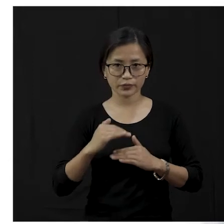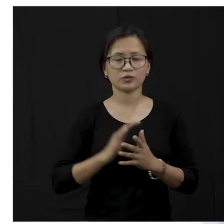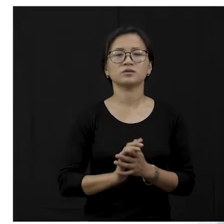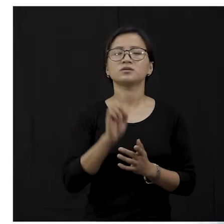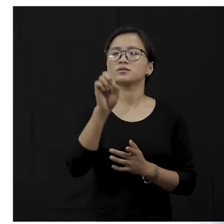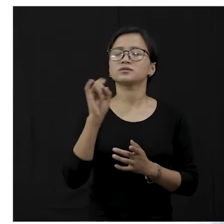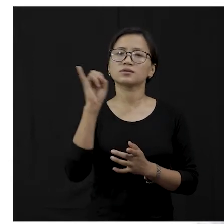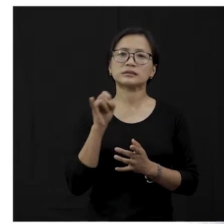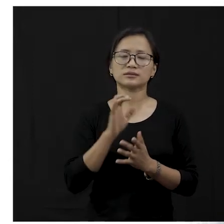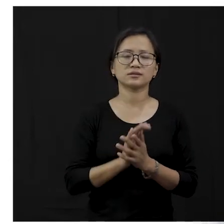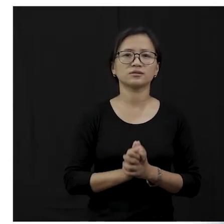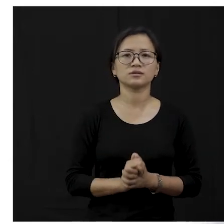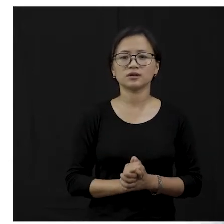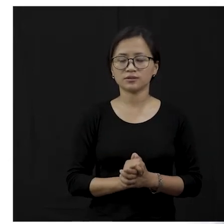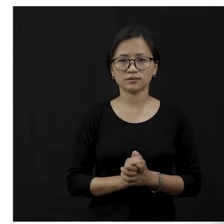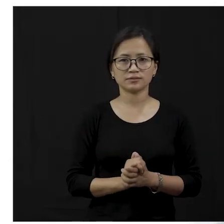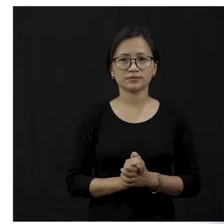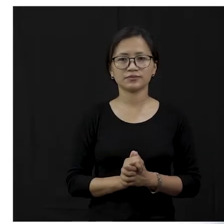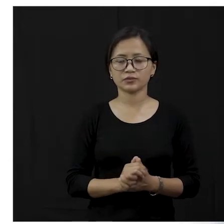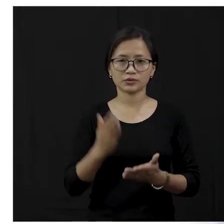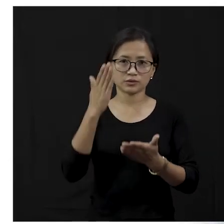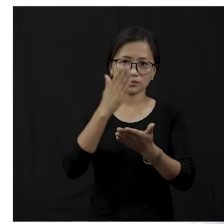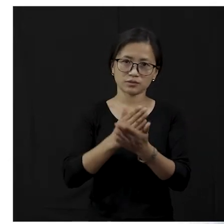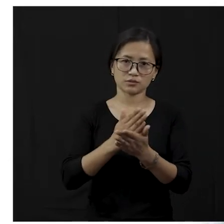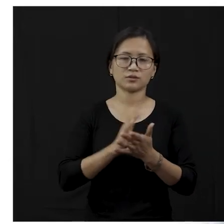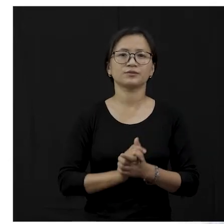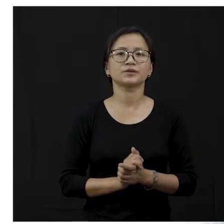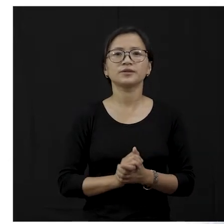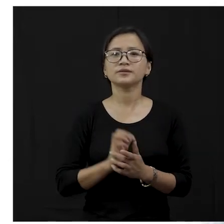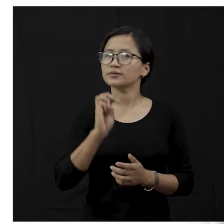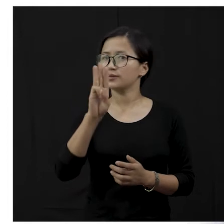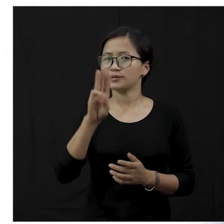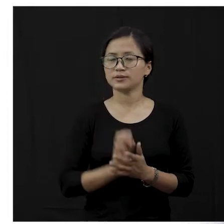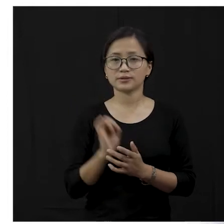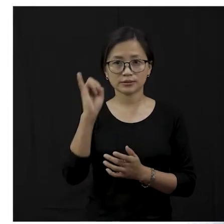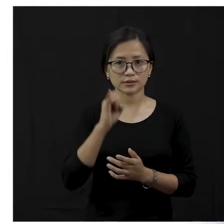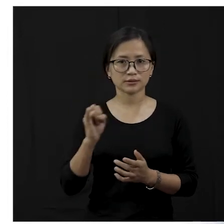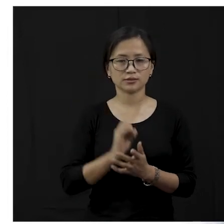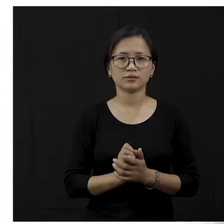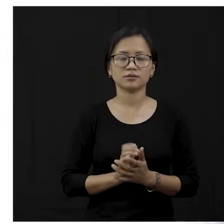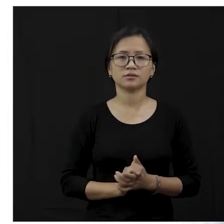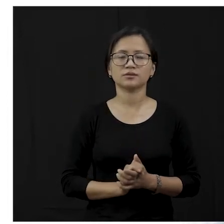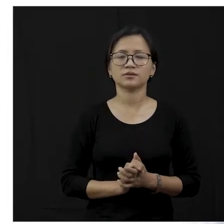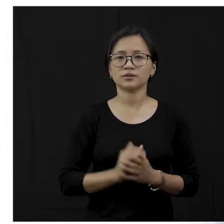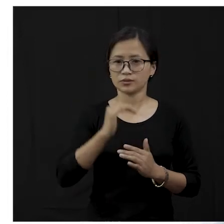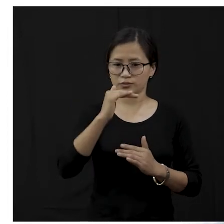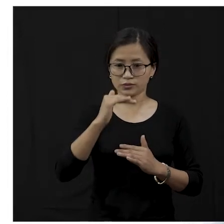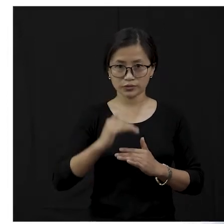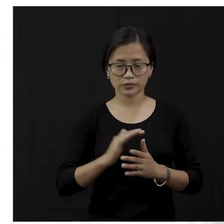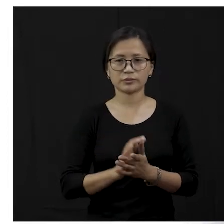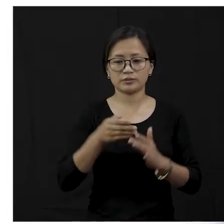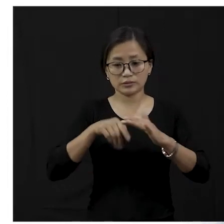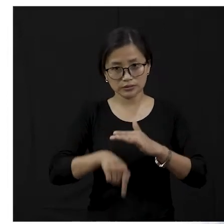16. Then you will stop at 36. 2 rows down